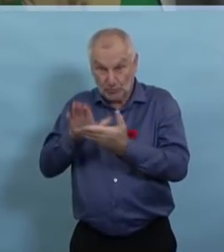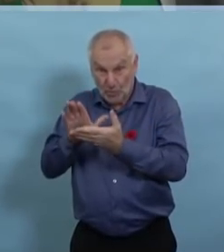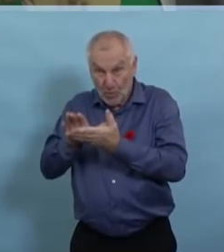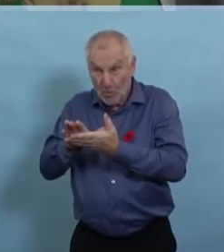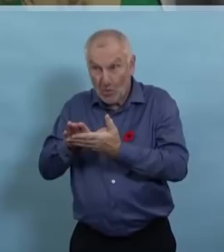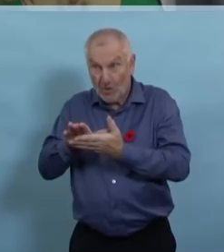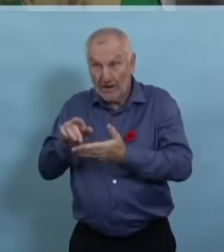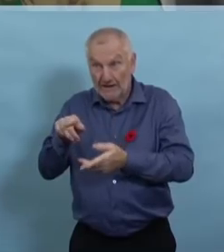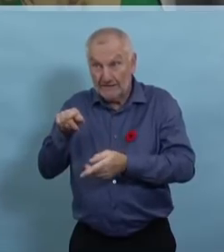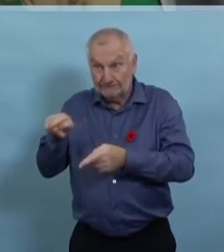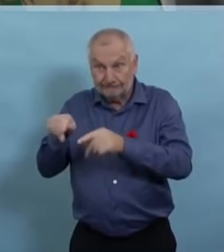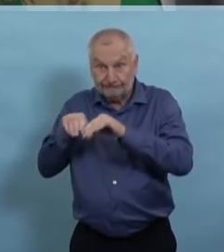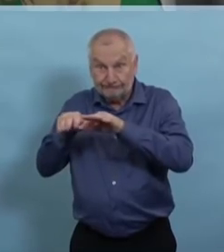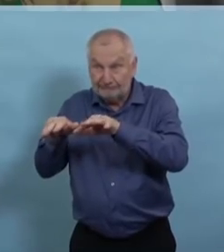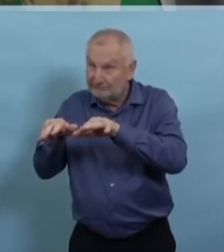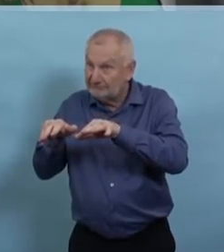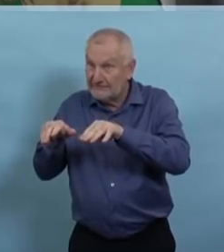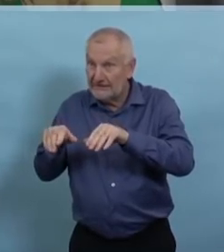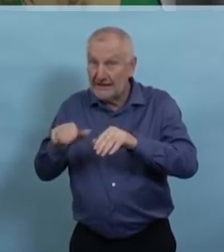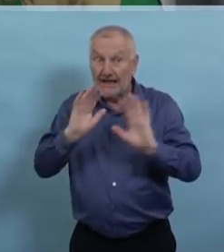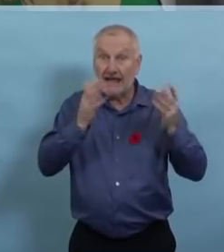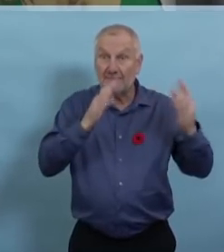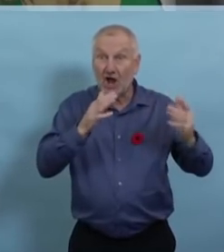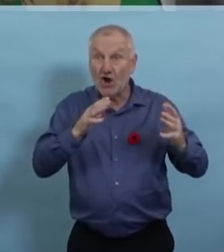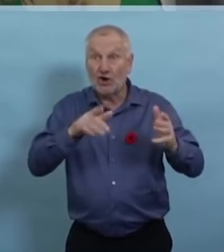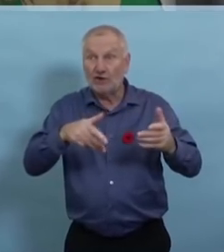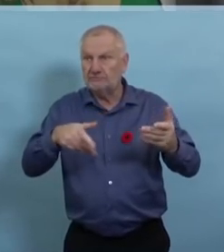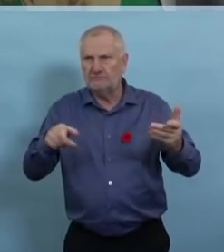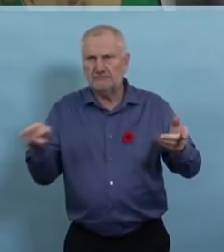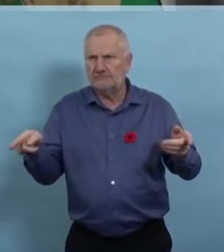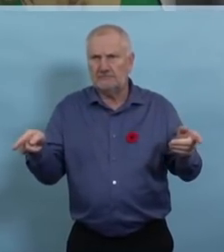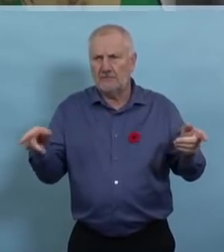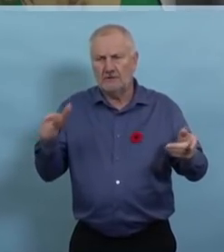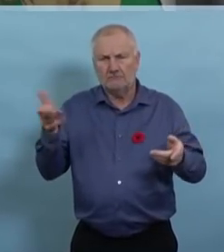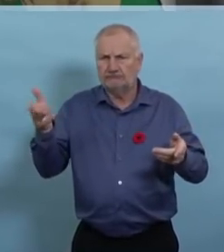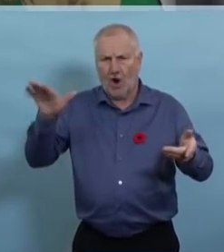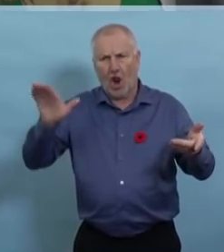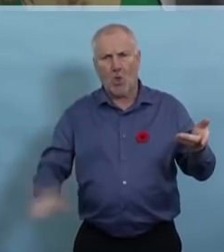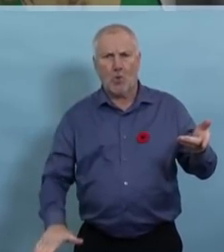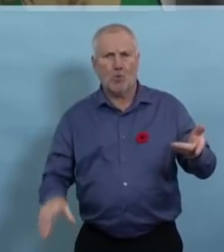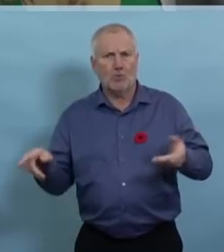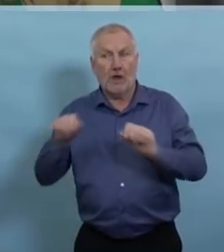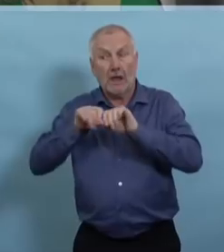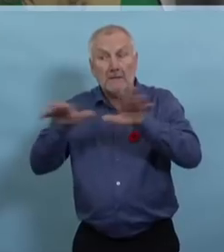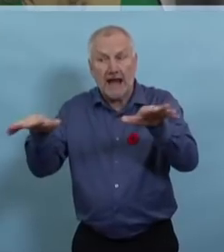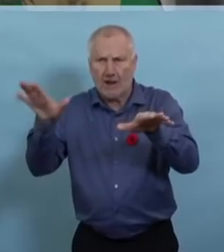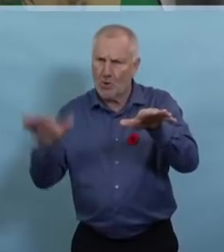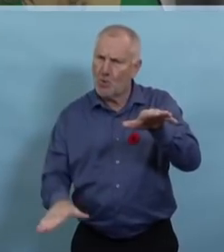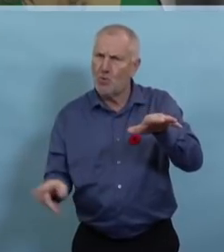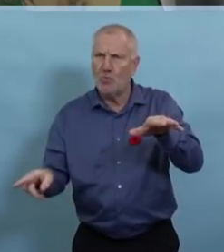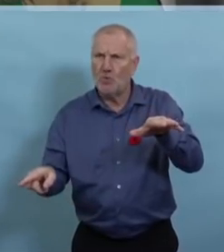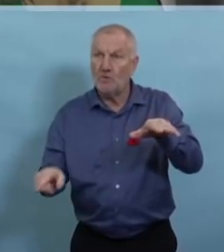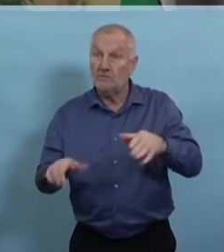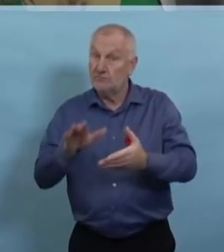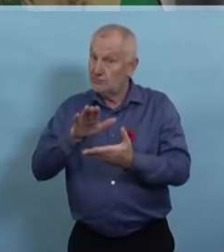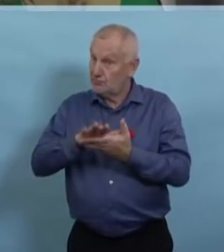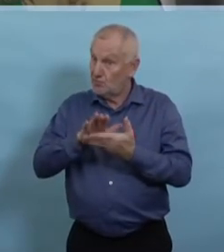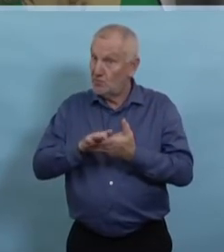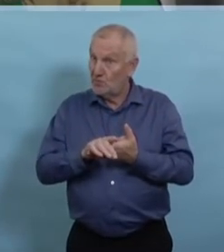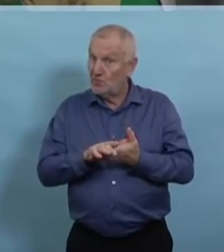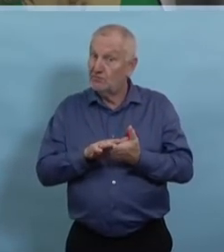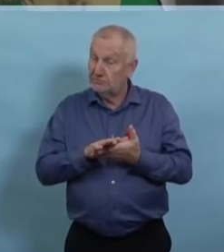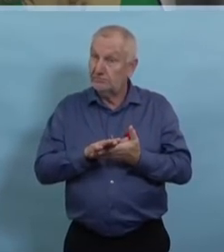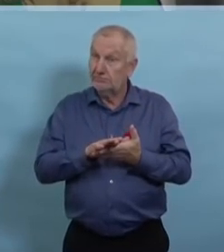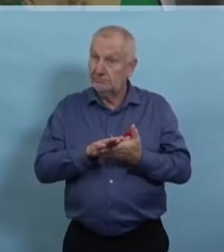to other places in society, and that that the schools continue to be a